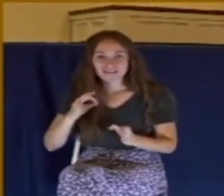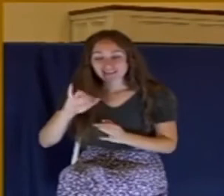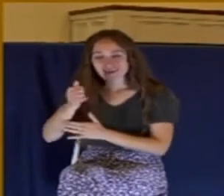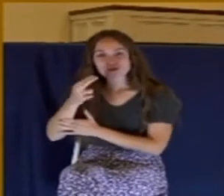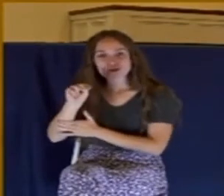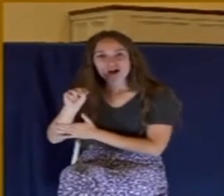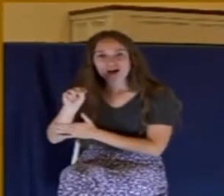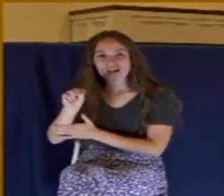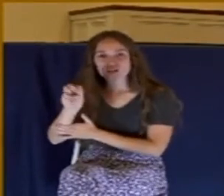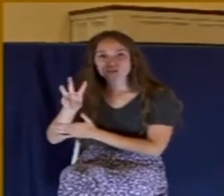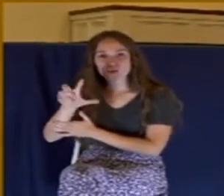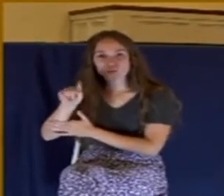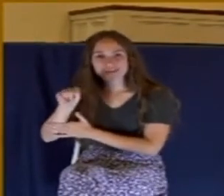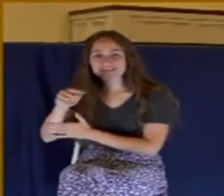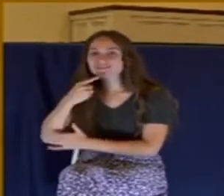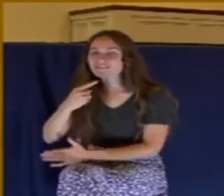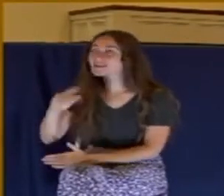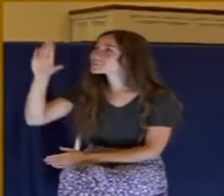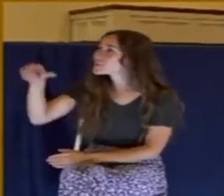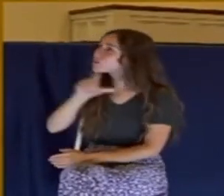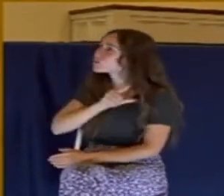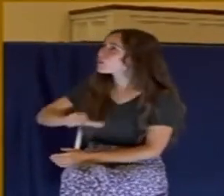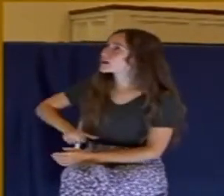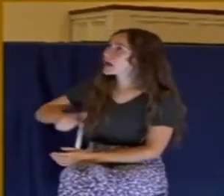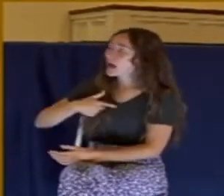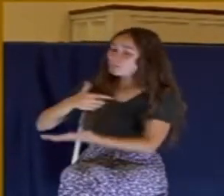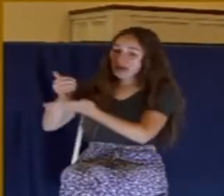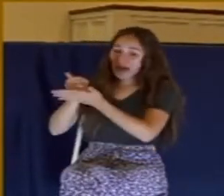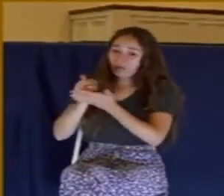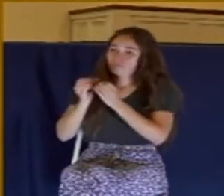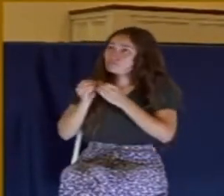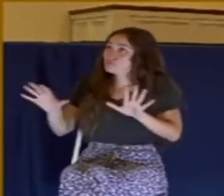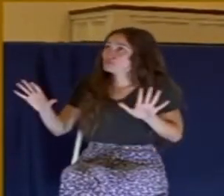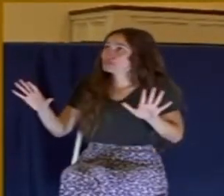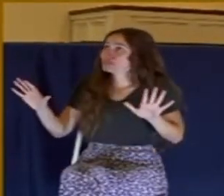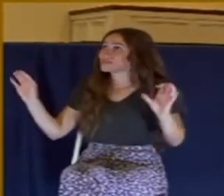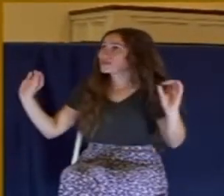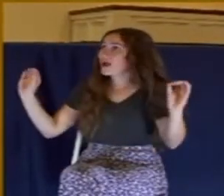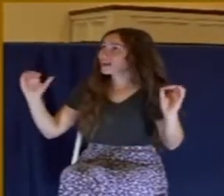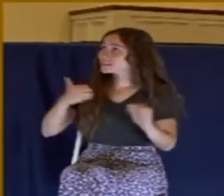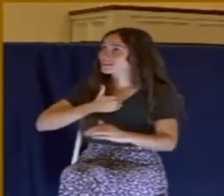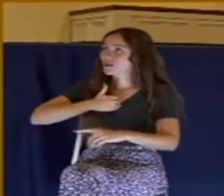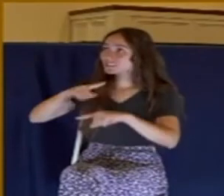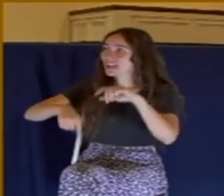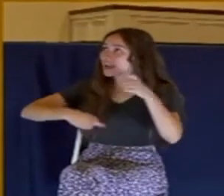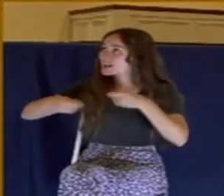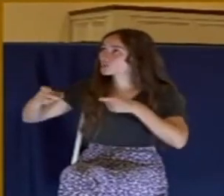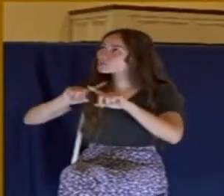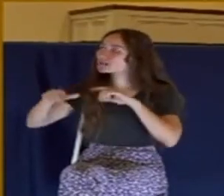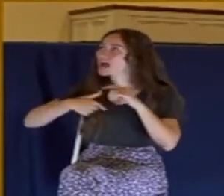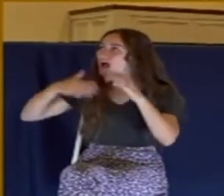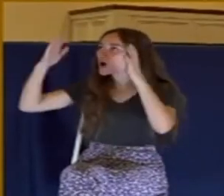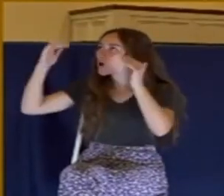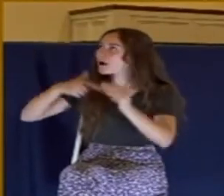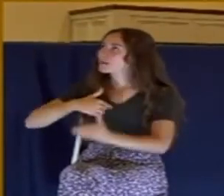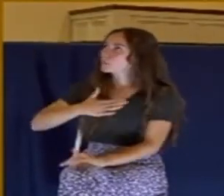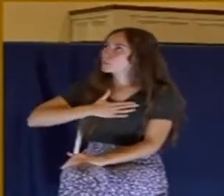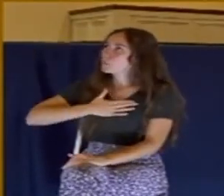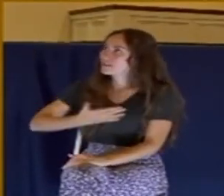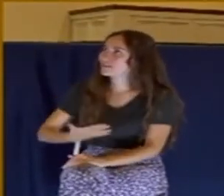I'm helpless, but I hope I am willing without reservation that you would